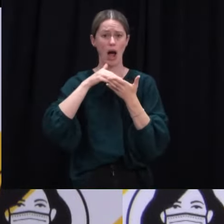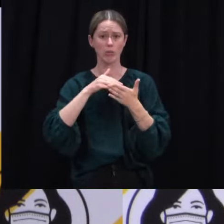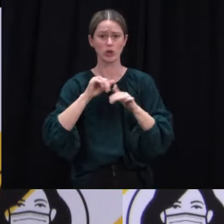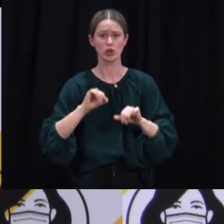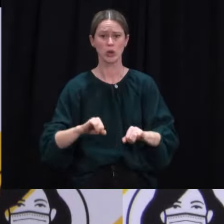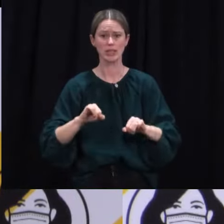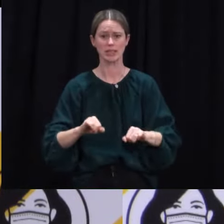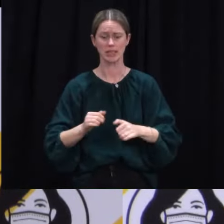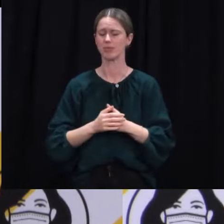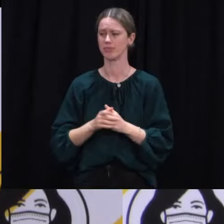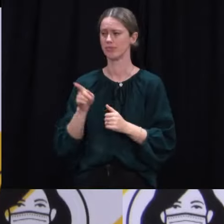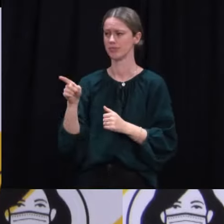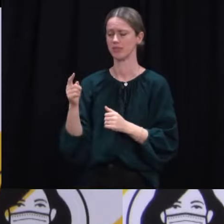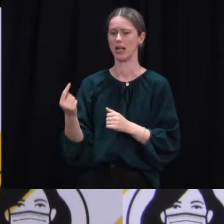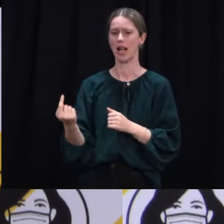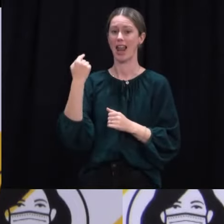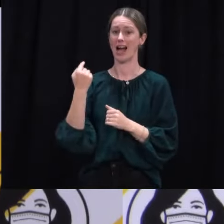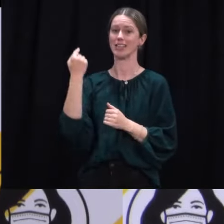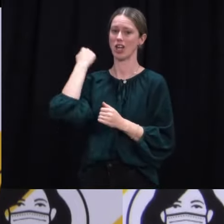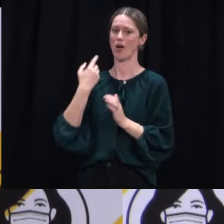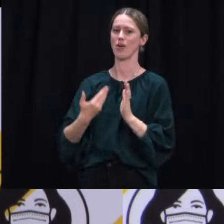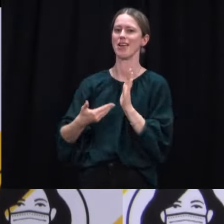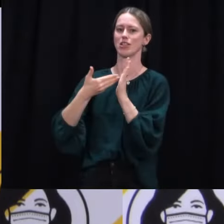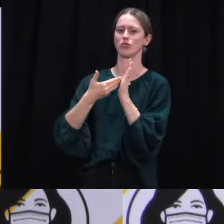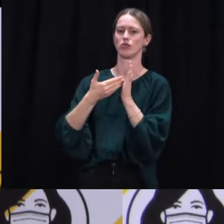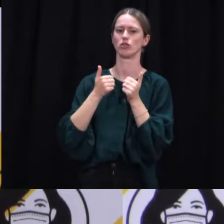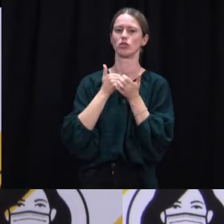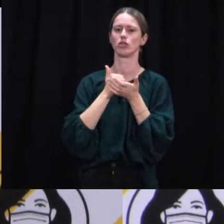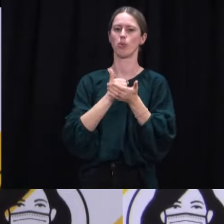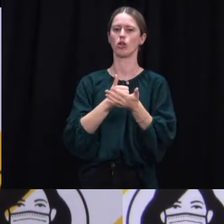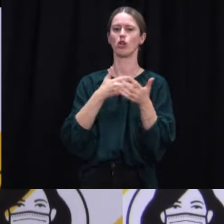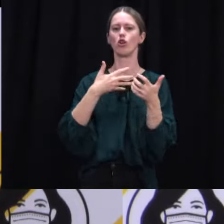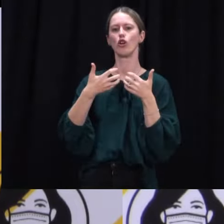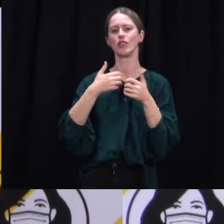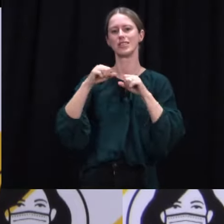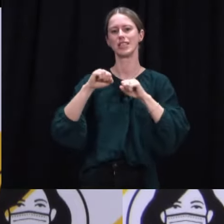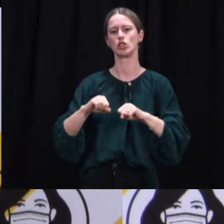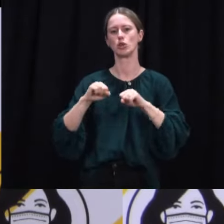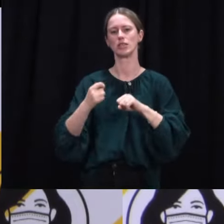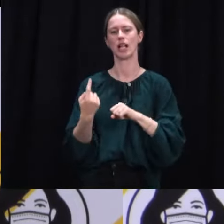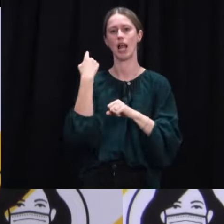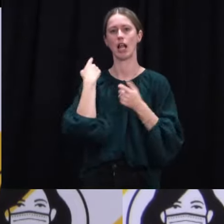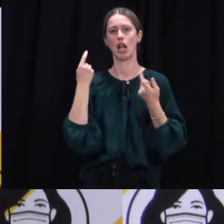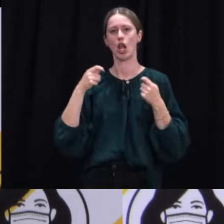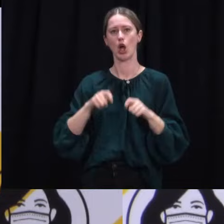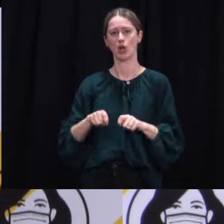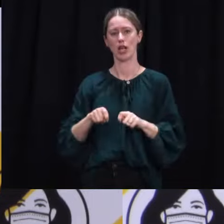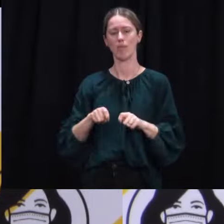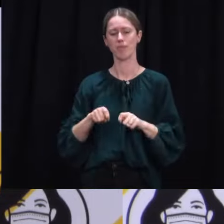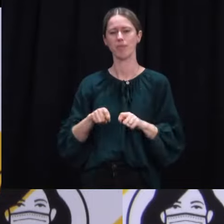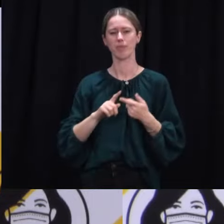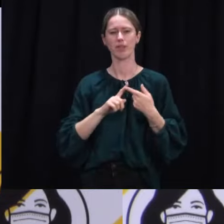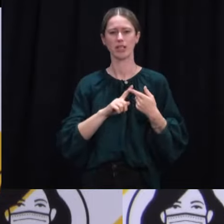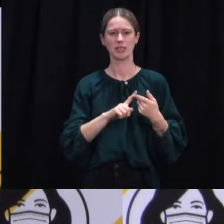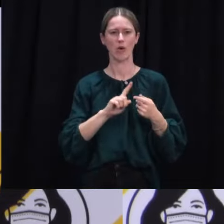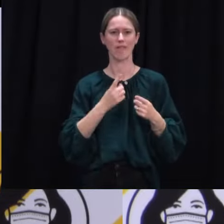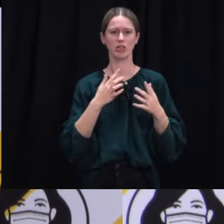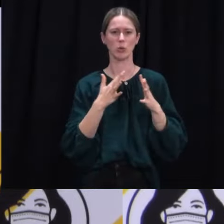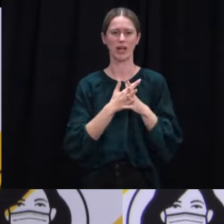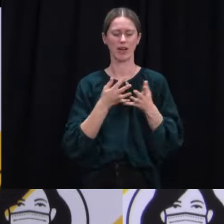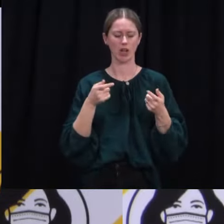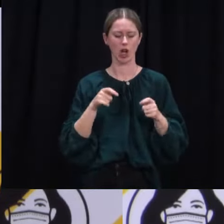did put some additional financial measures to support tertiary students in place the last time we were in the lockdown. We're just still in the first week of it